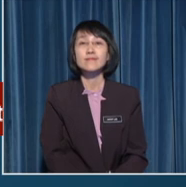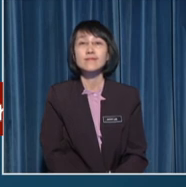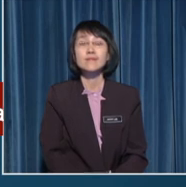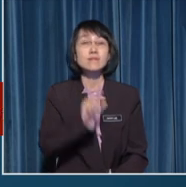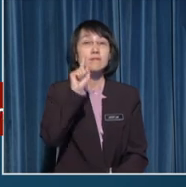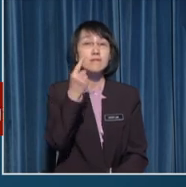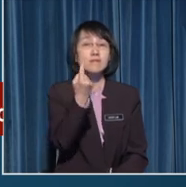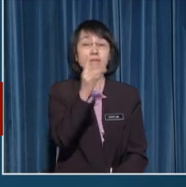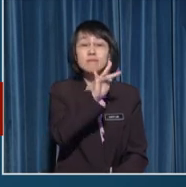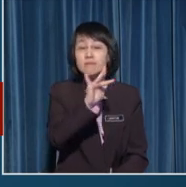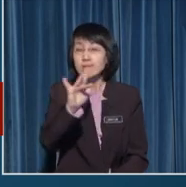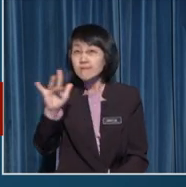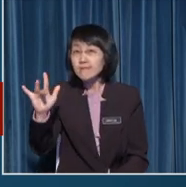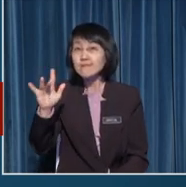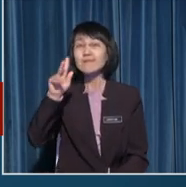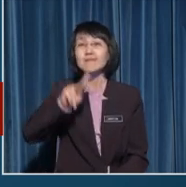Only